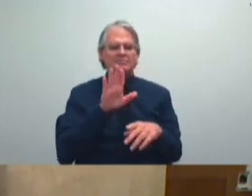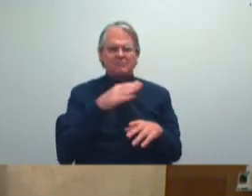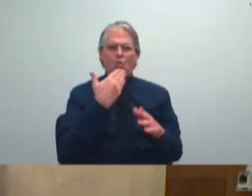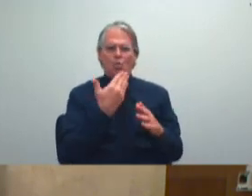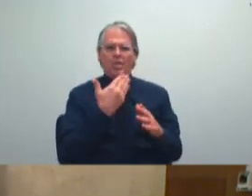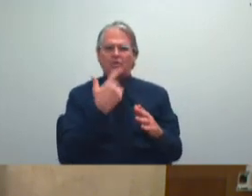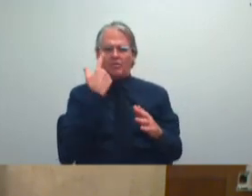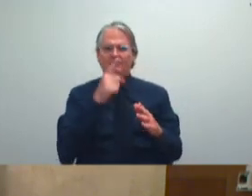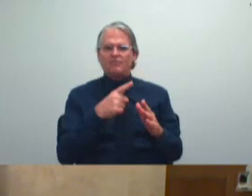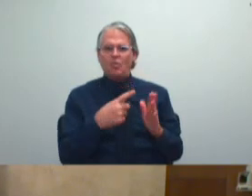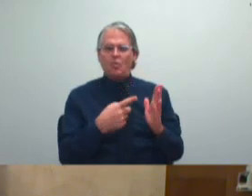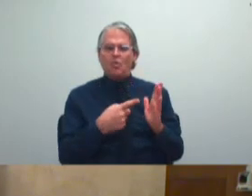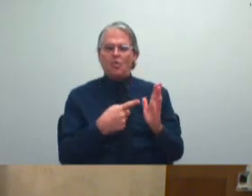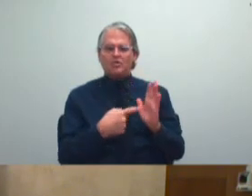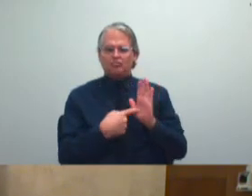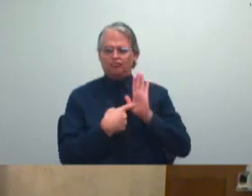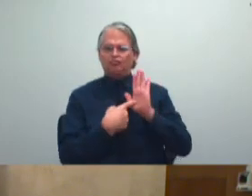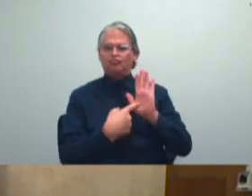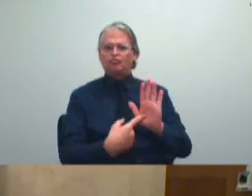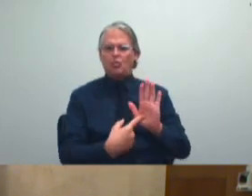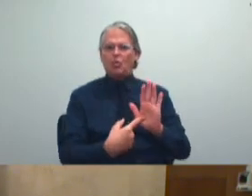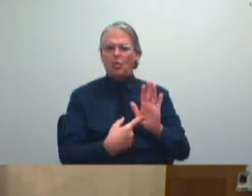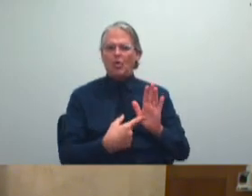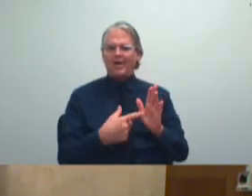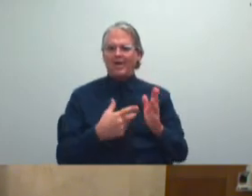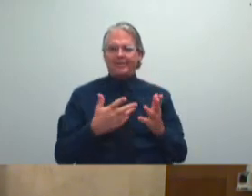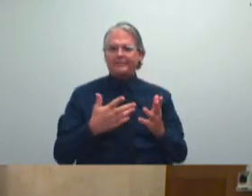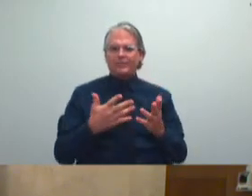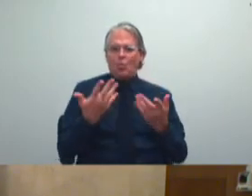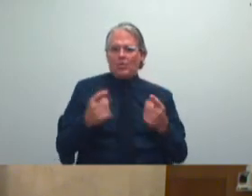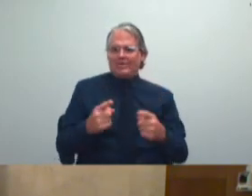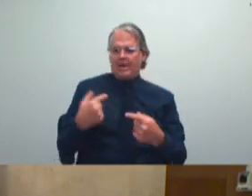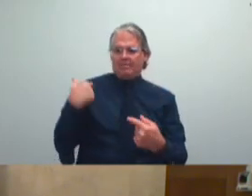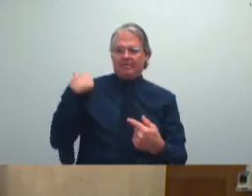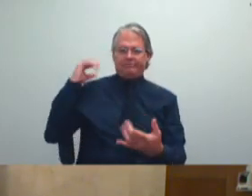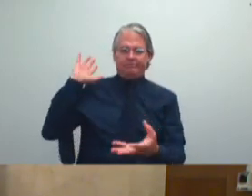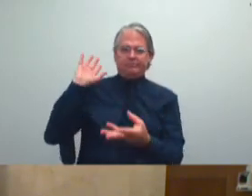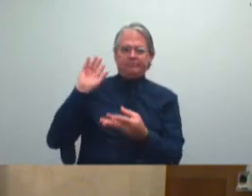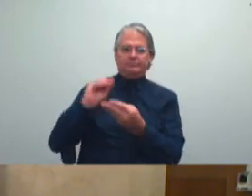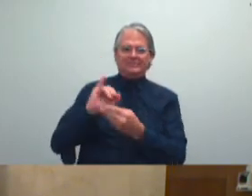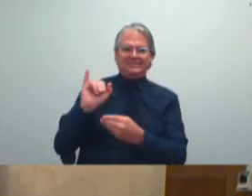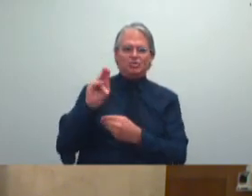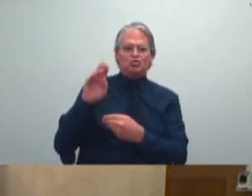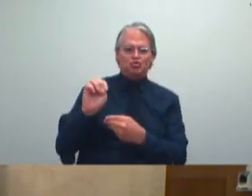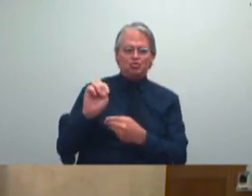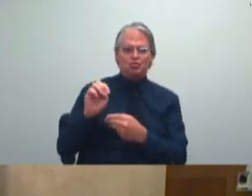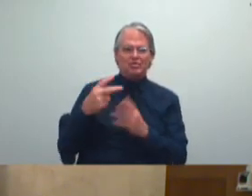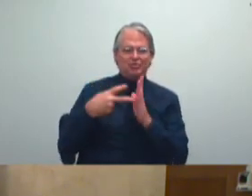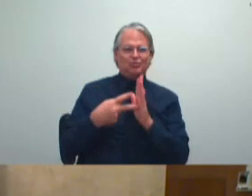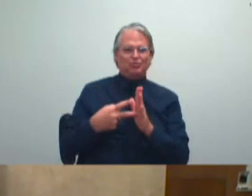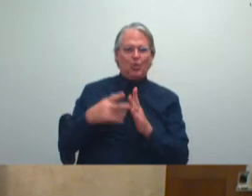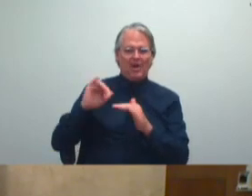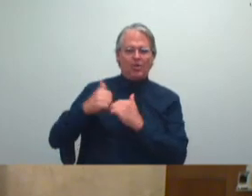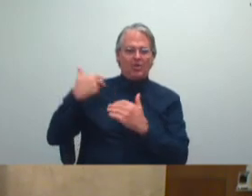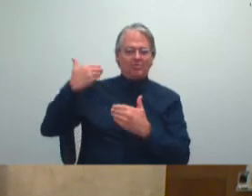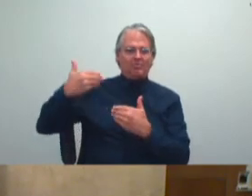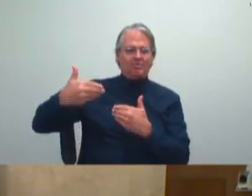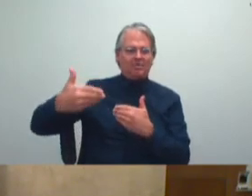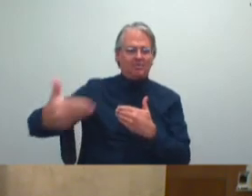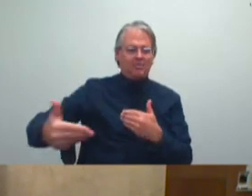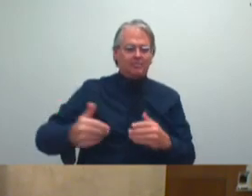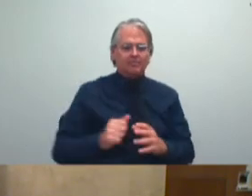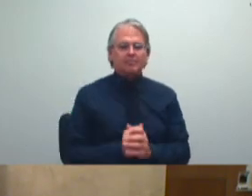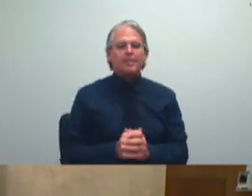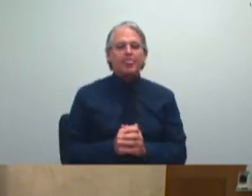the historic risk score going back to June. I guess I'm just curious, at the beginning of this, when things were